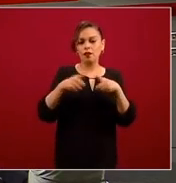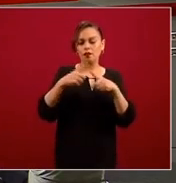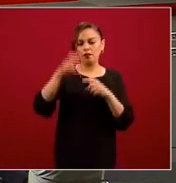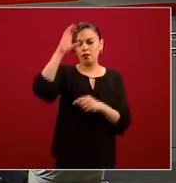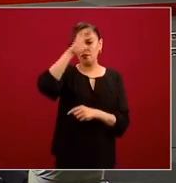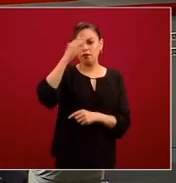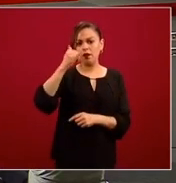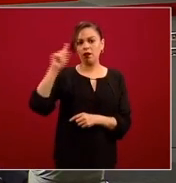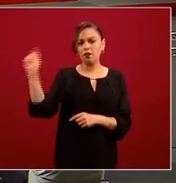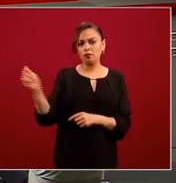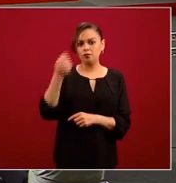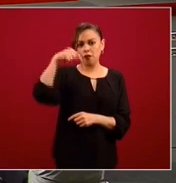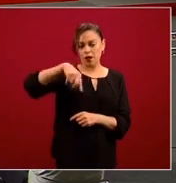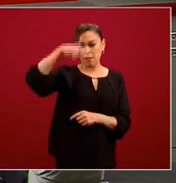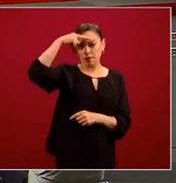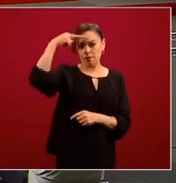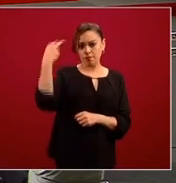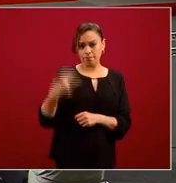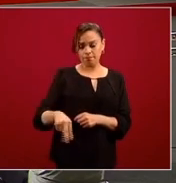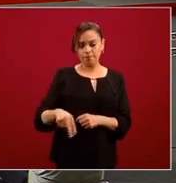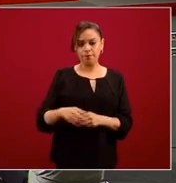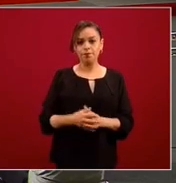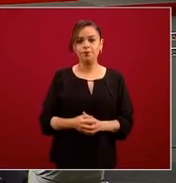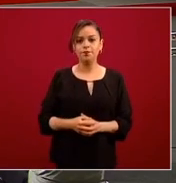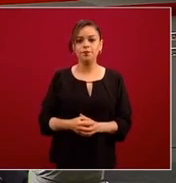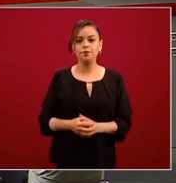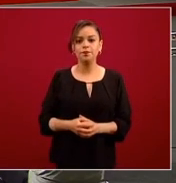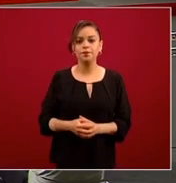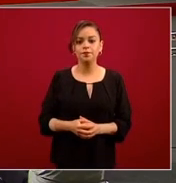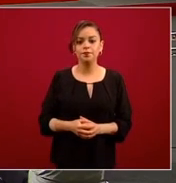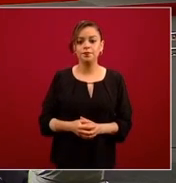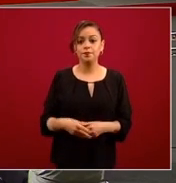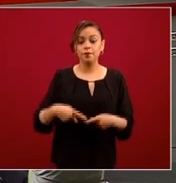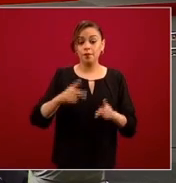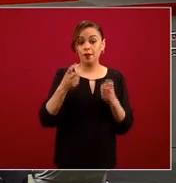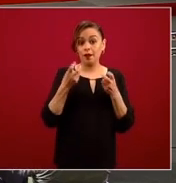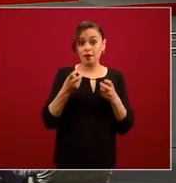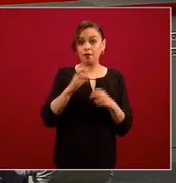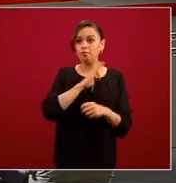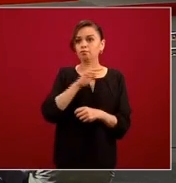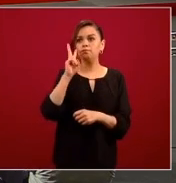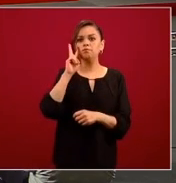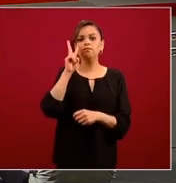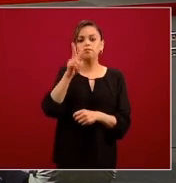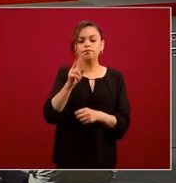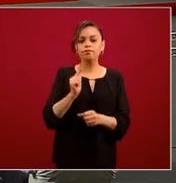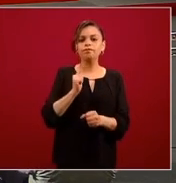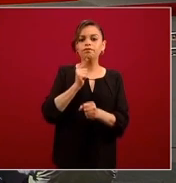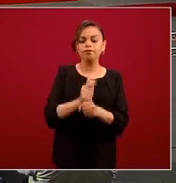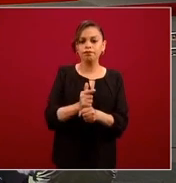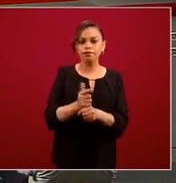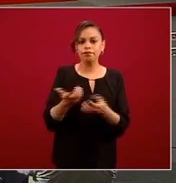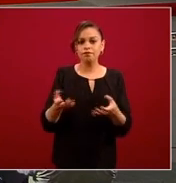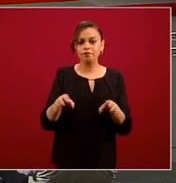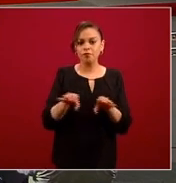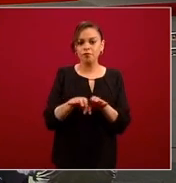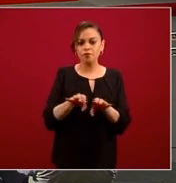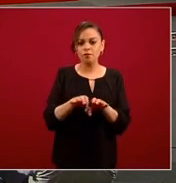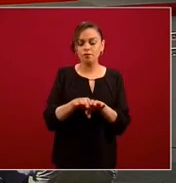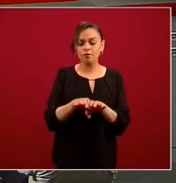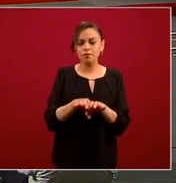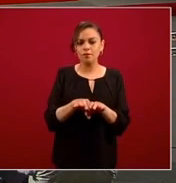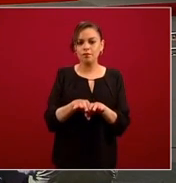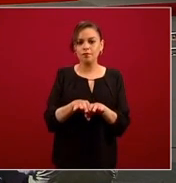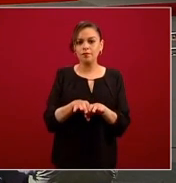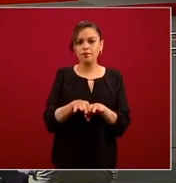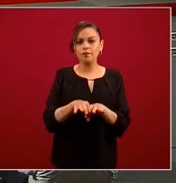many scientific and technological resources and capabilities, but a lot of these